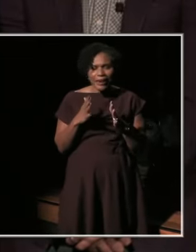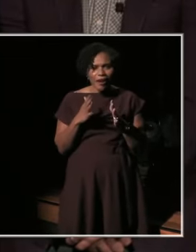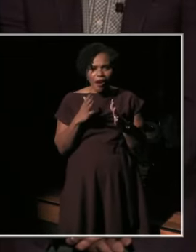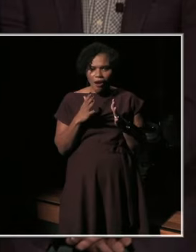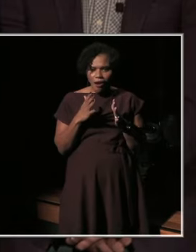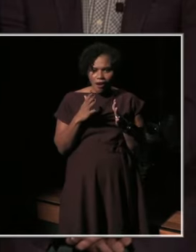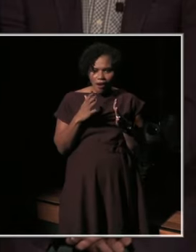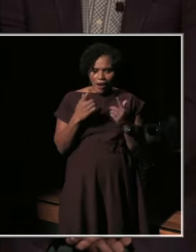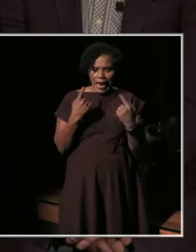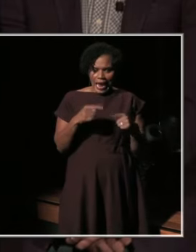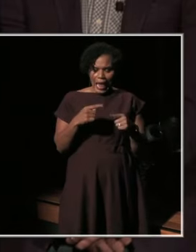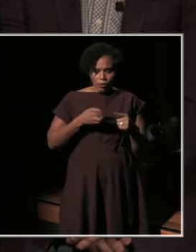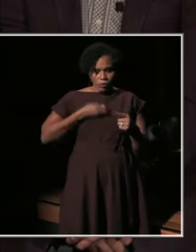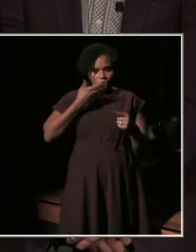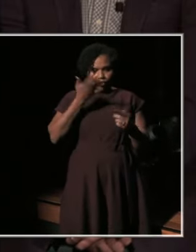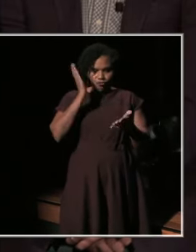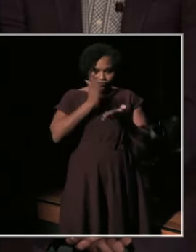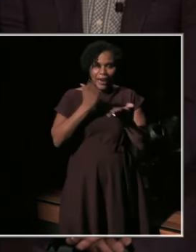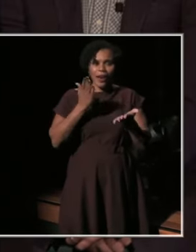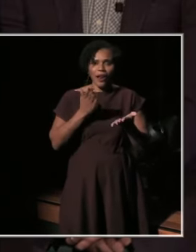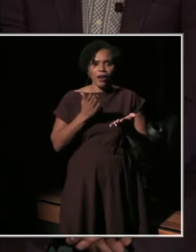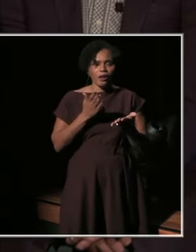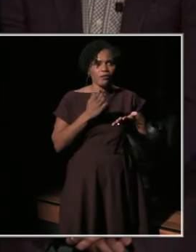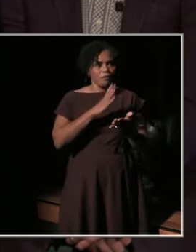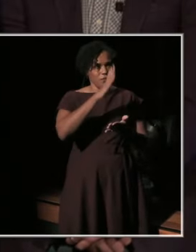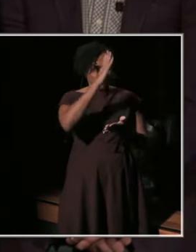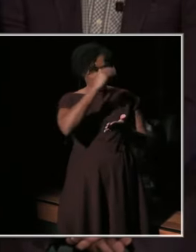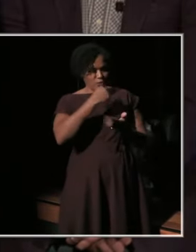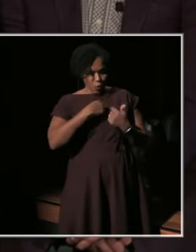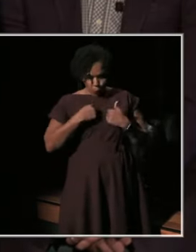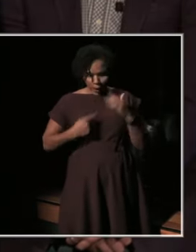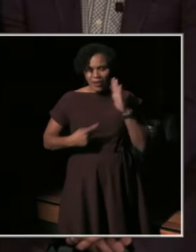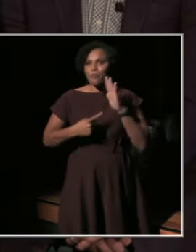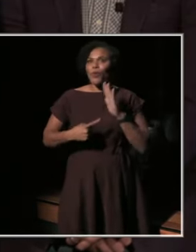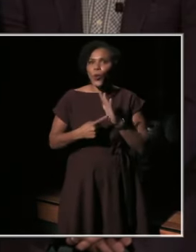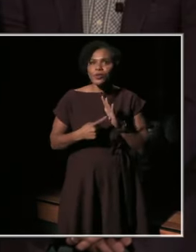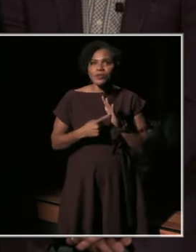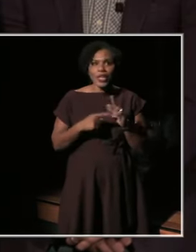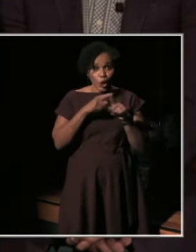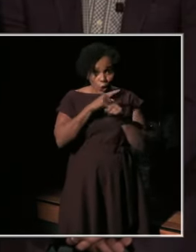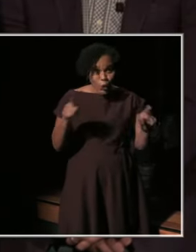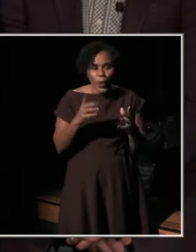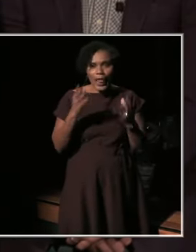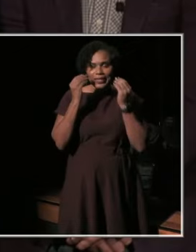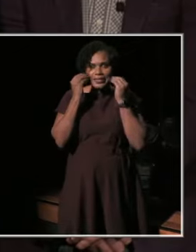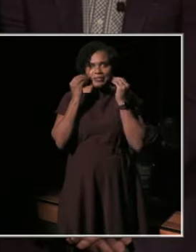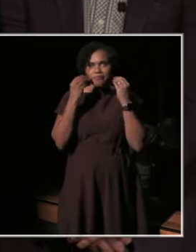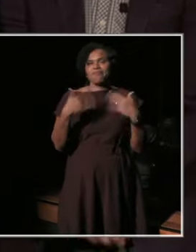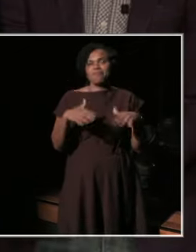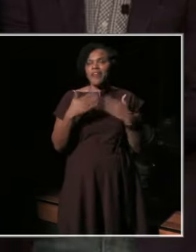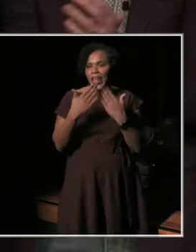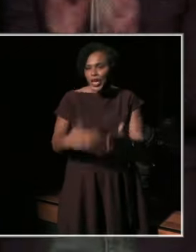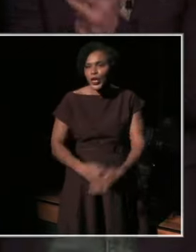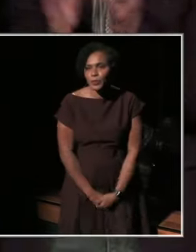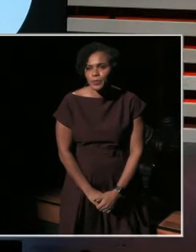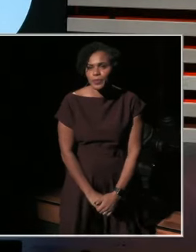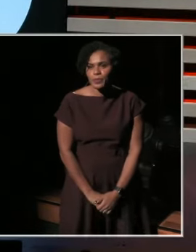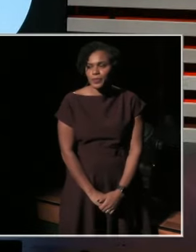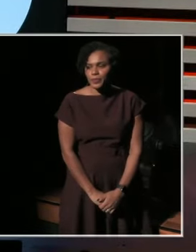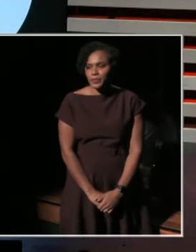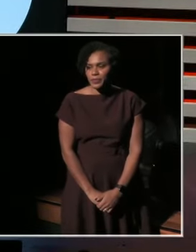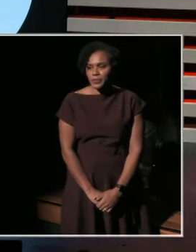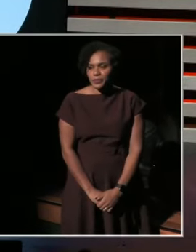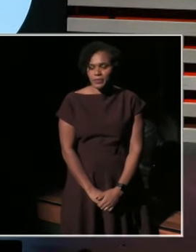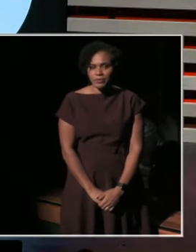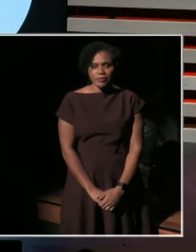us and to tell us that we matter and you are listening. Thank you.